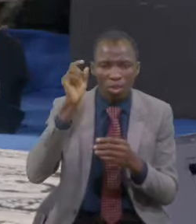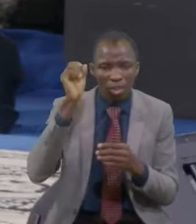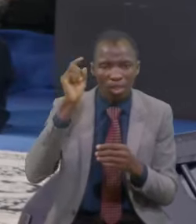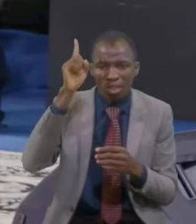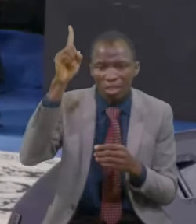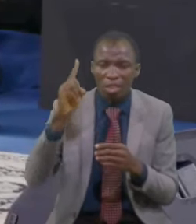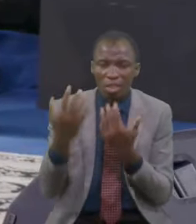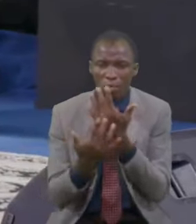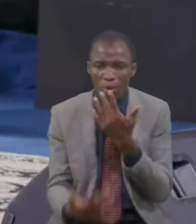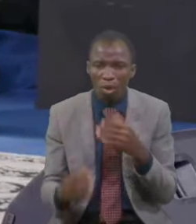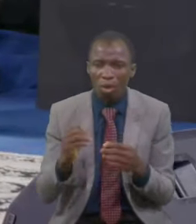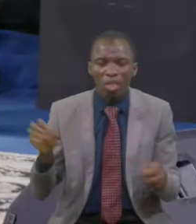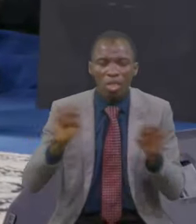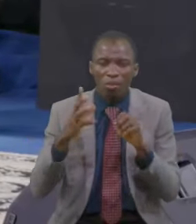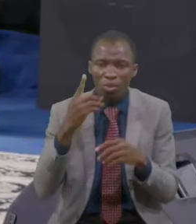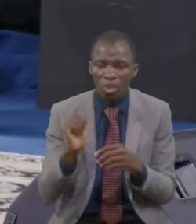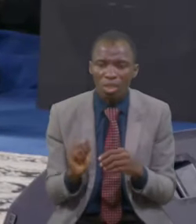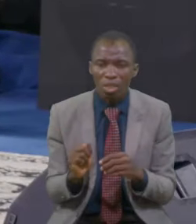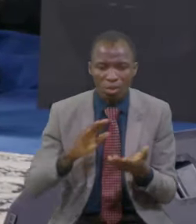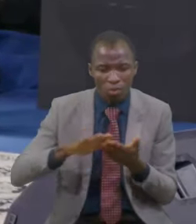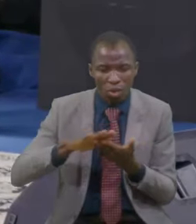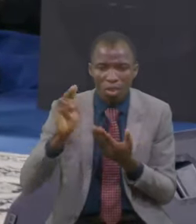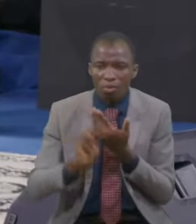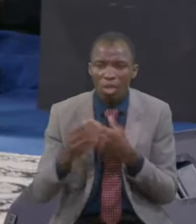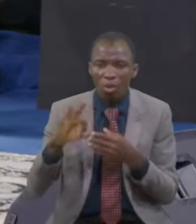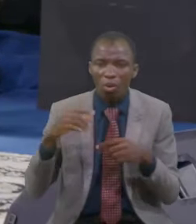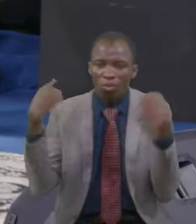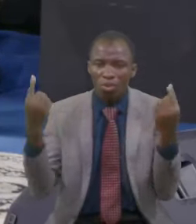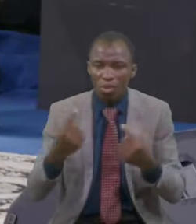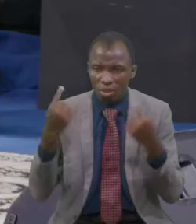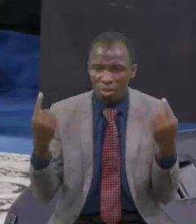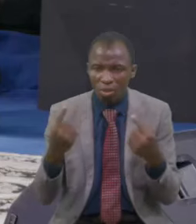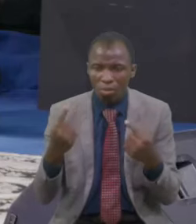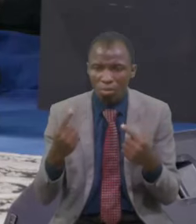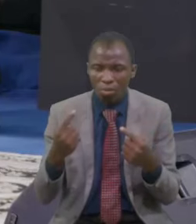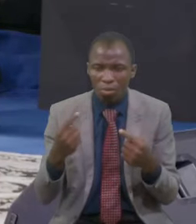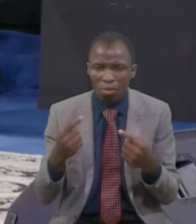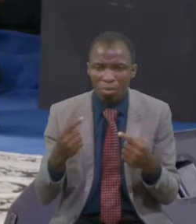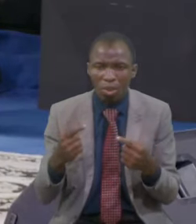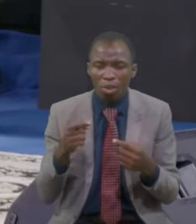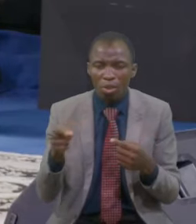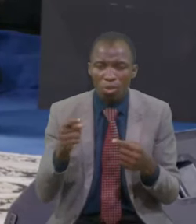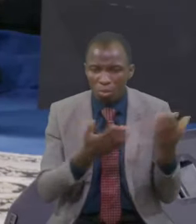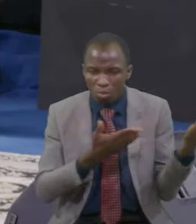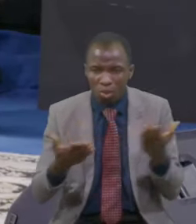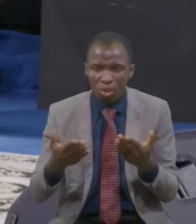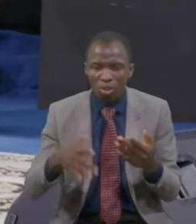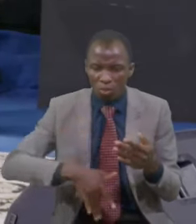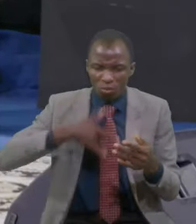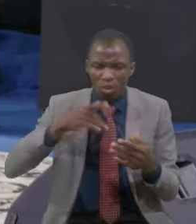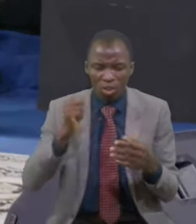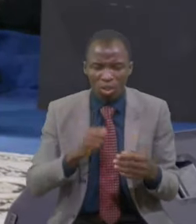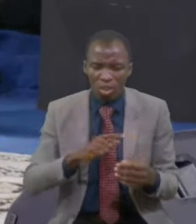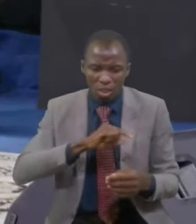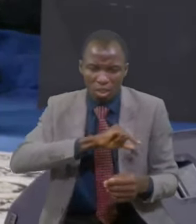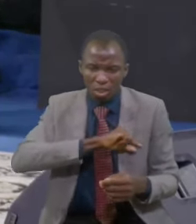the forgiveness of sins. You feel the guilt, you feel the condemnation,